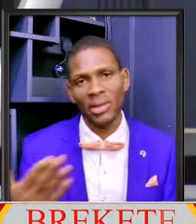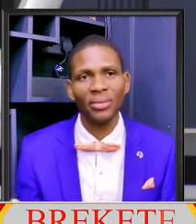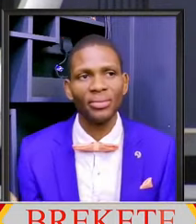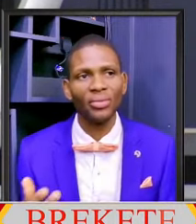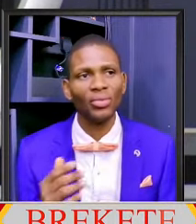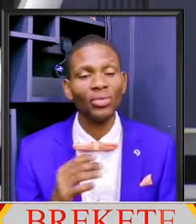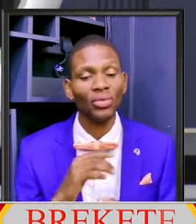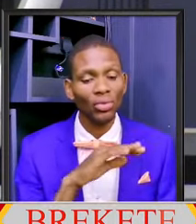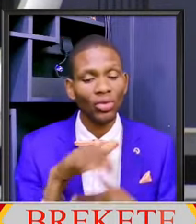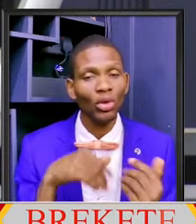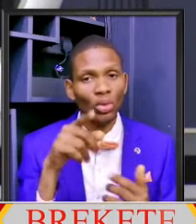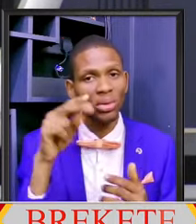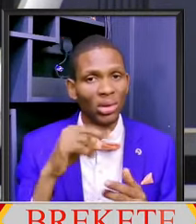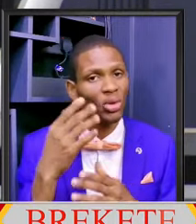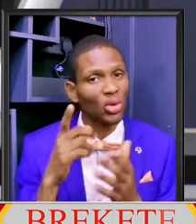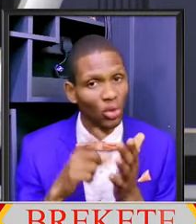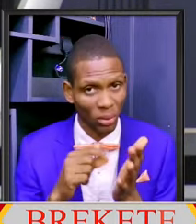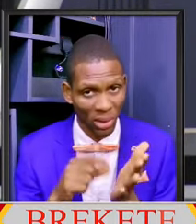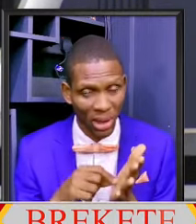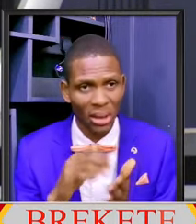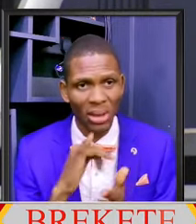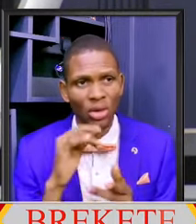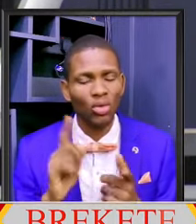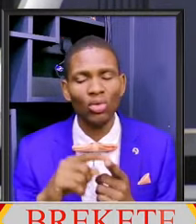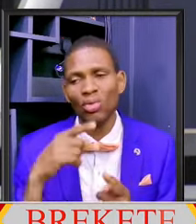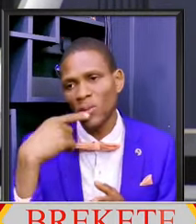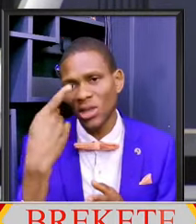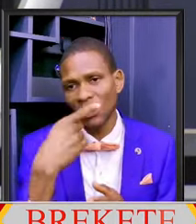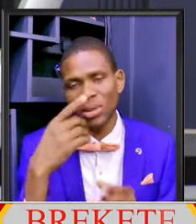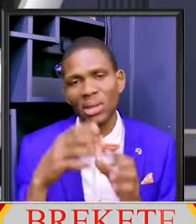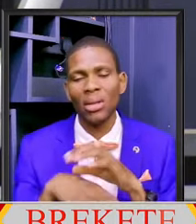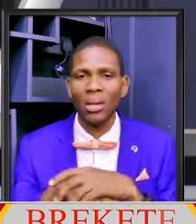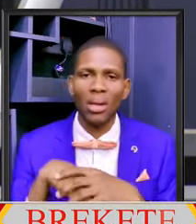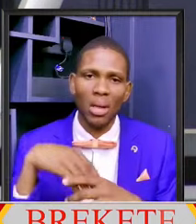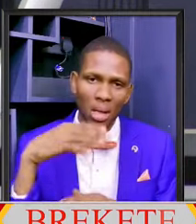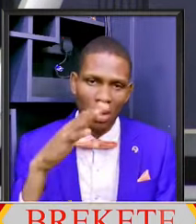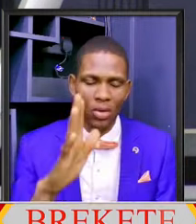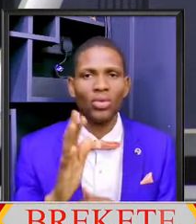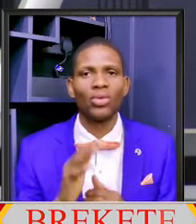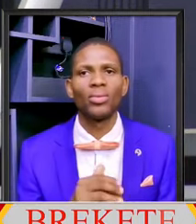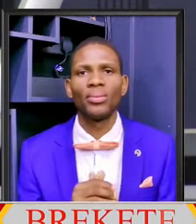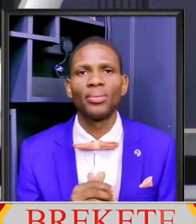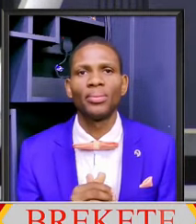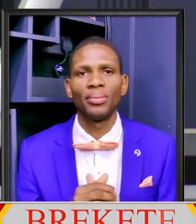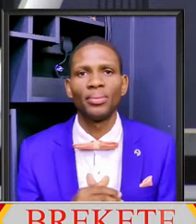All you need sometimes to do is to speak out.